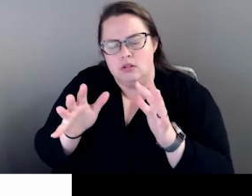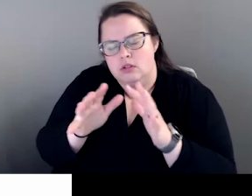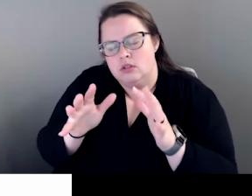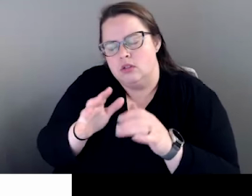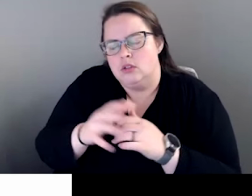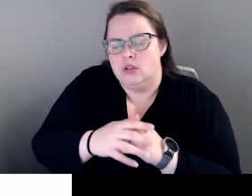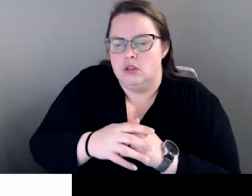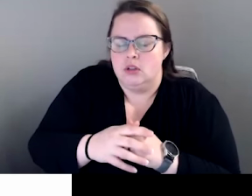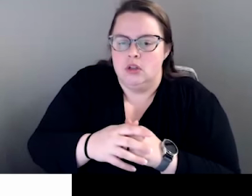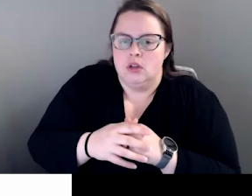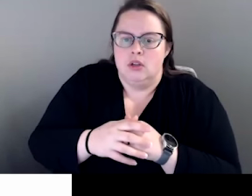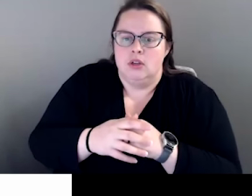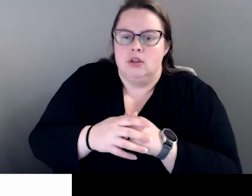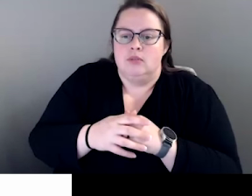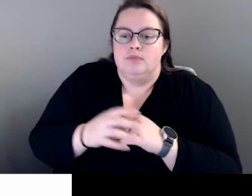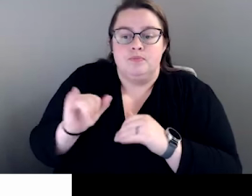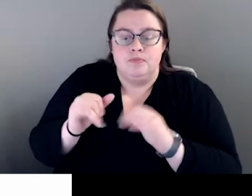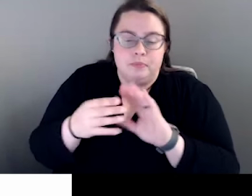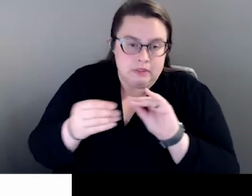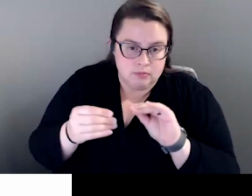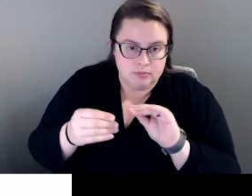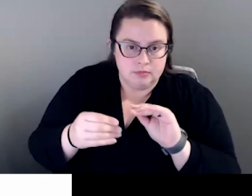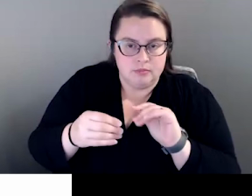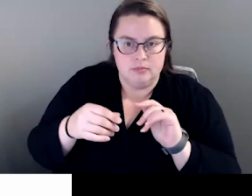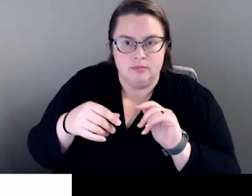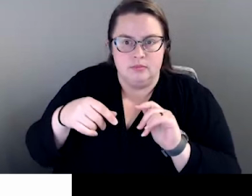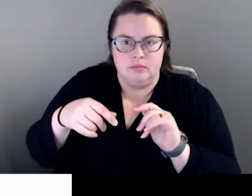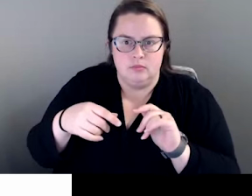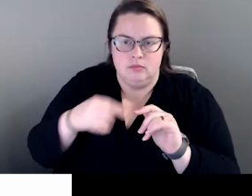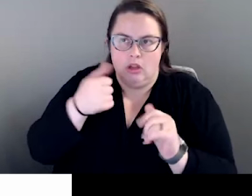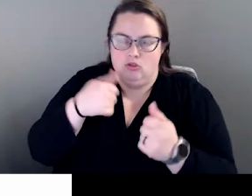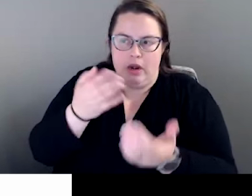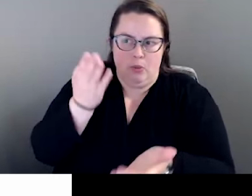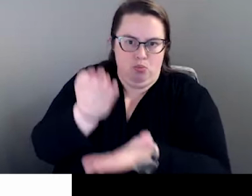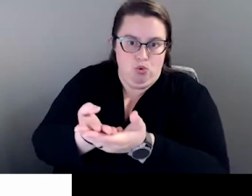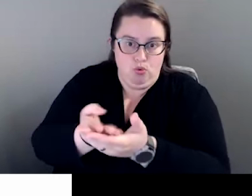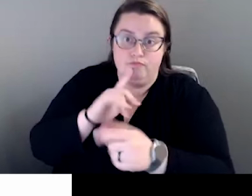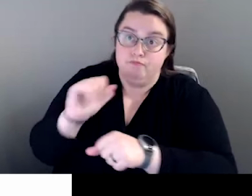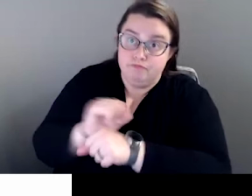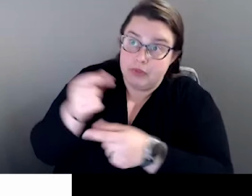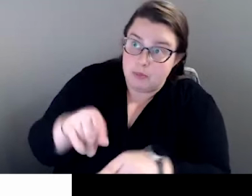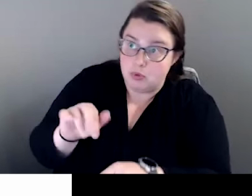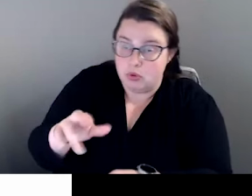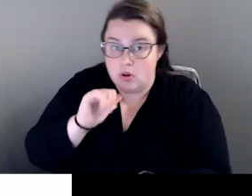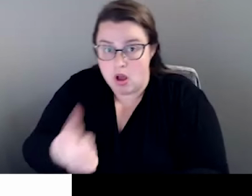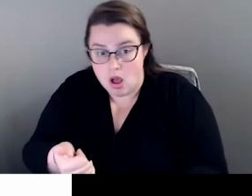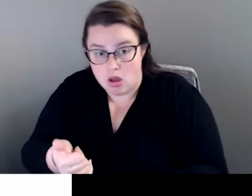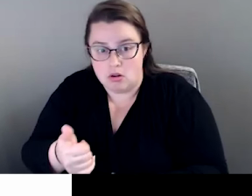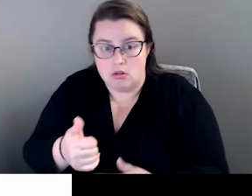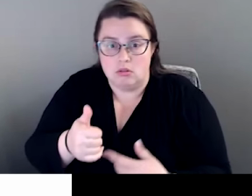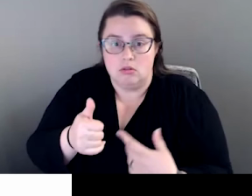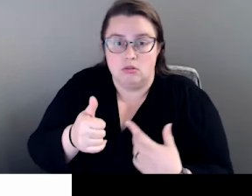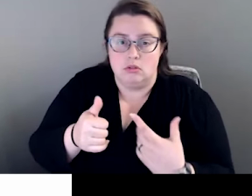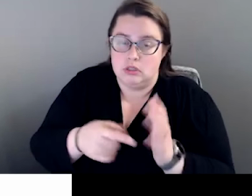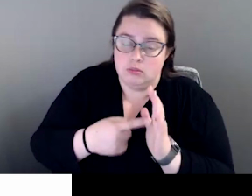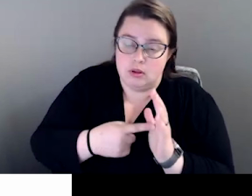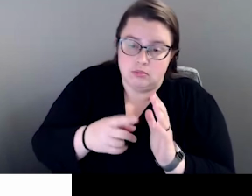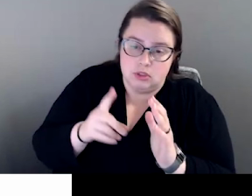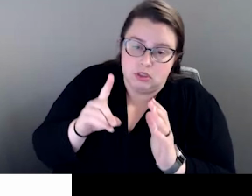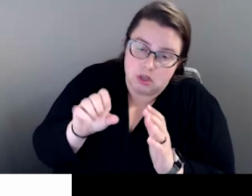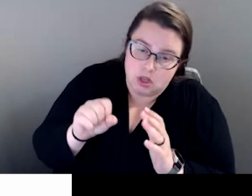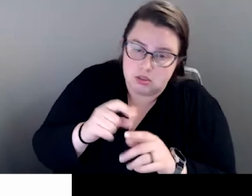I said, at this point, we are not trying to prove whether or not it happened, because sometimes it does, but doesn't mean it. But it's just more